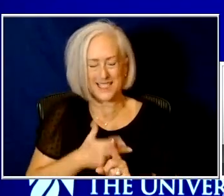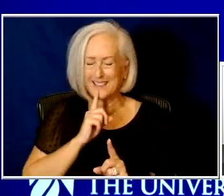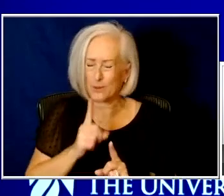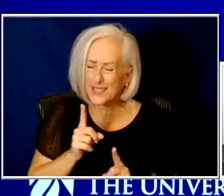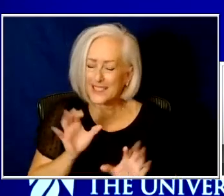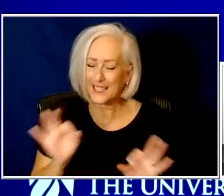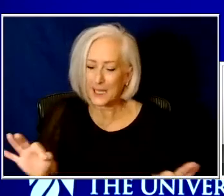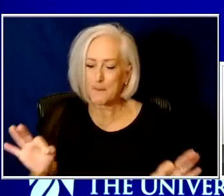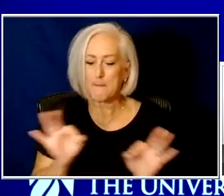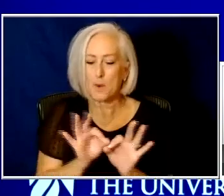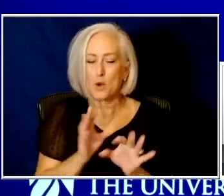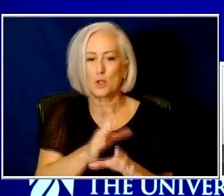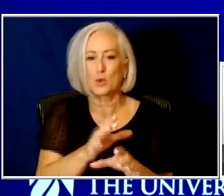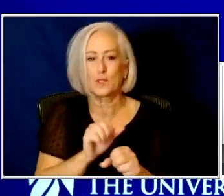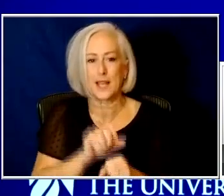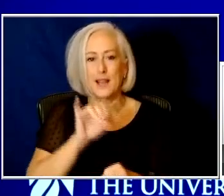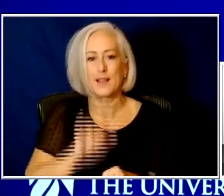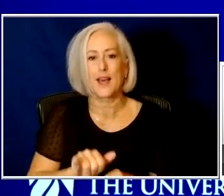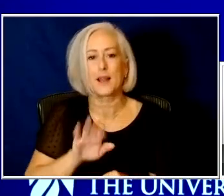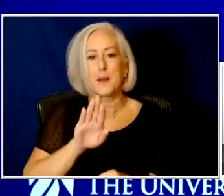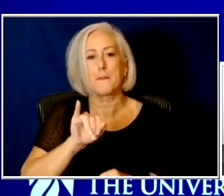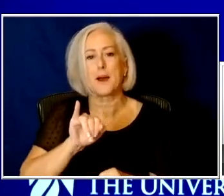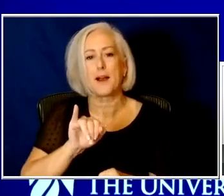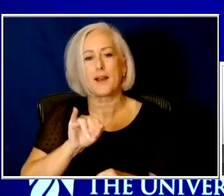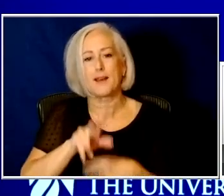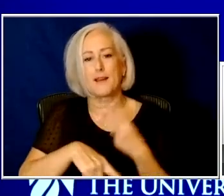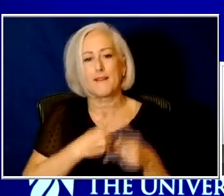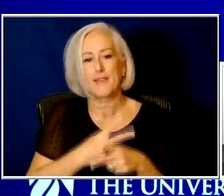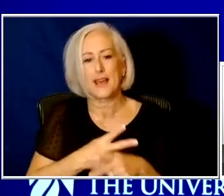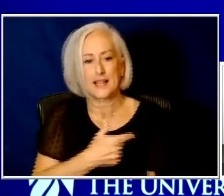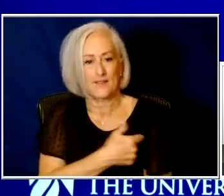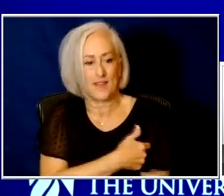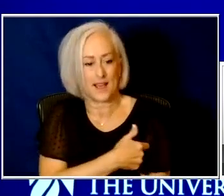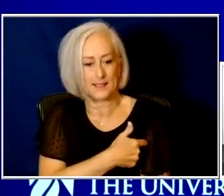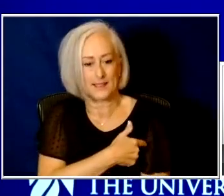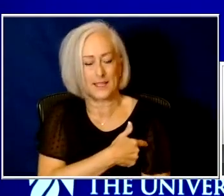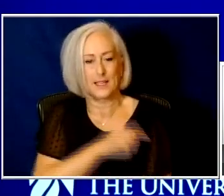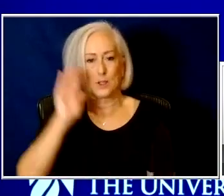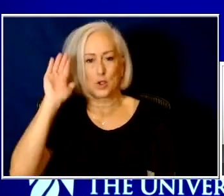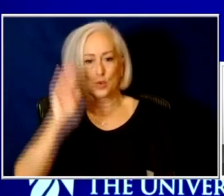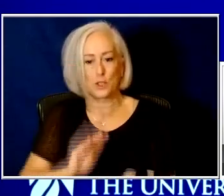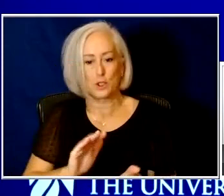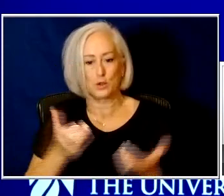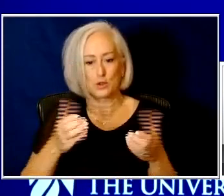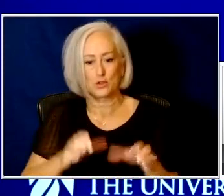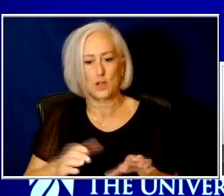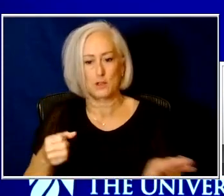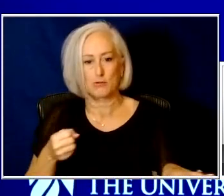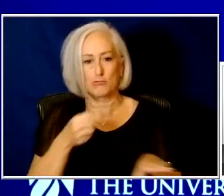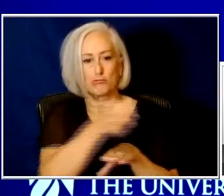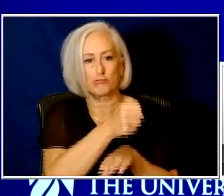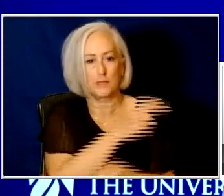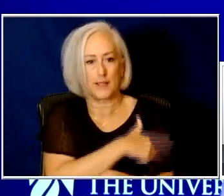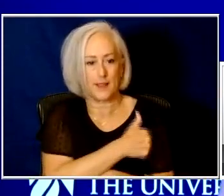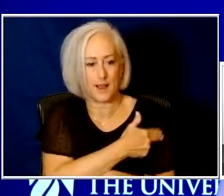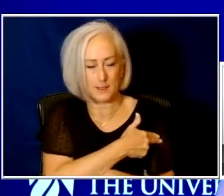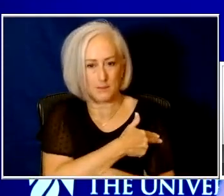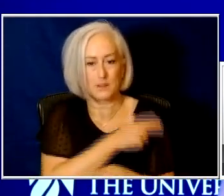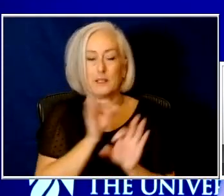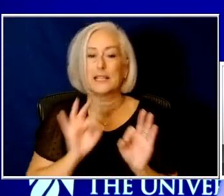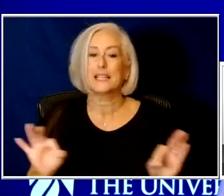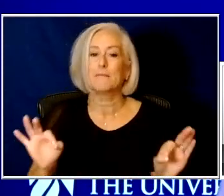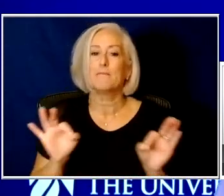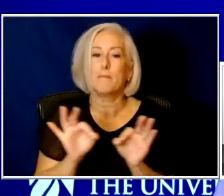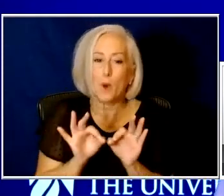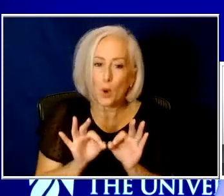that vaccine dose to help reduce your chance of hospitalization. So I think it is important, and I think people need to understand that